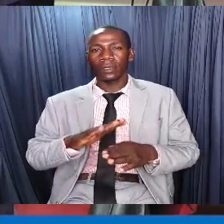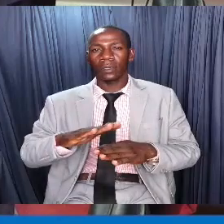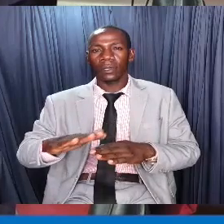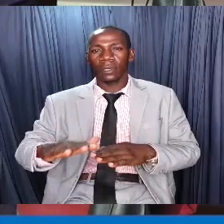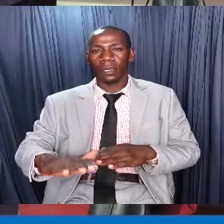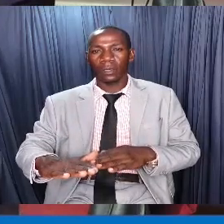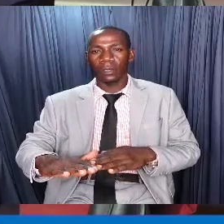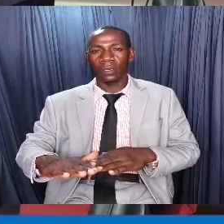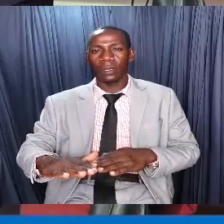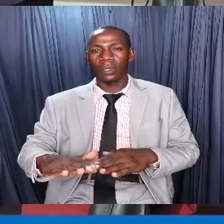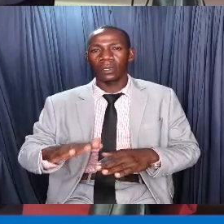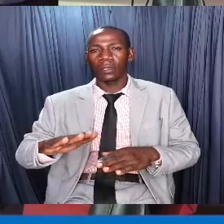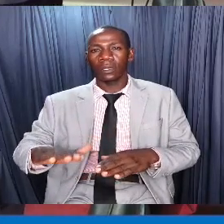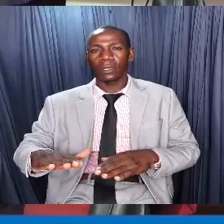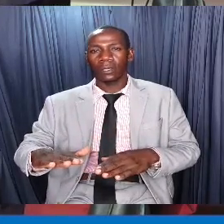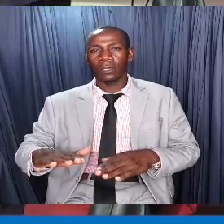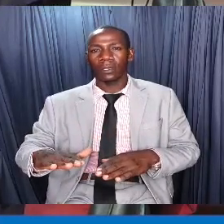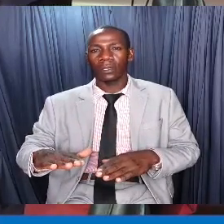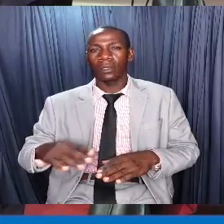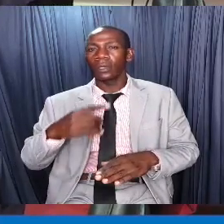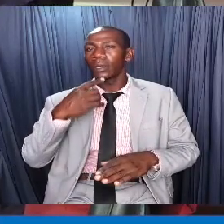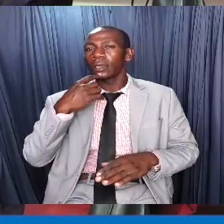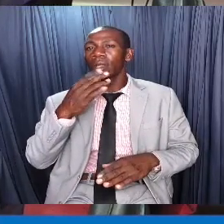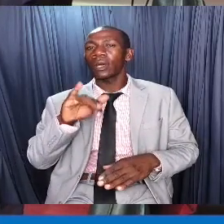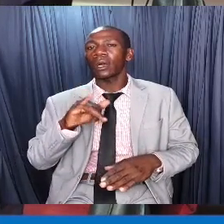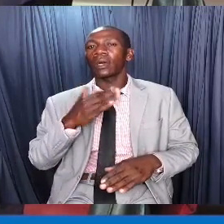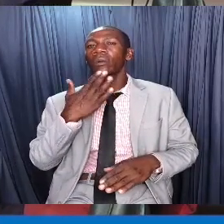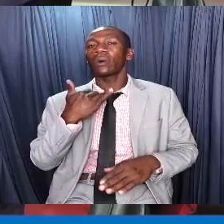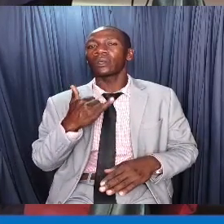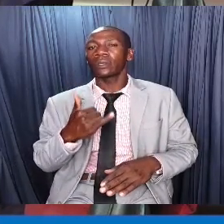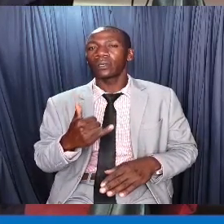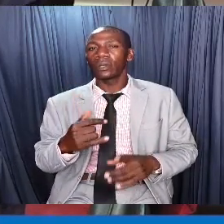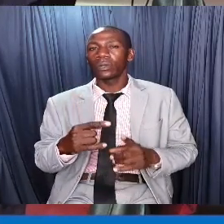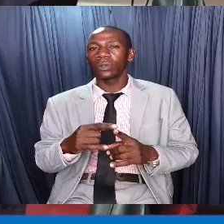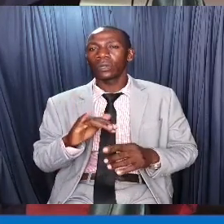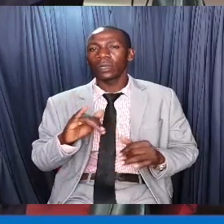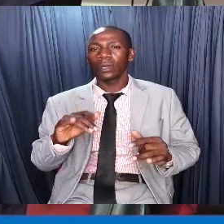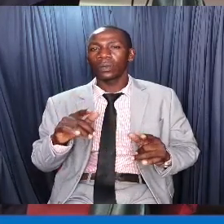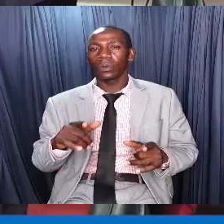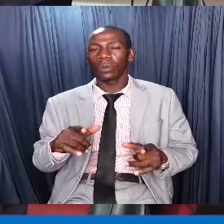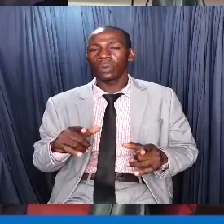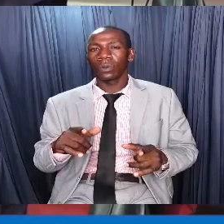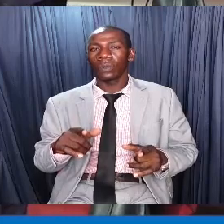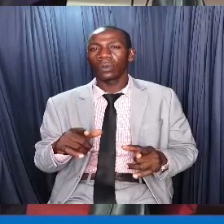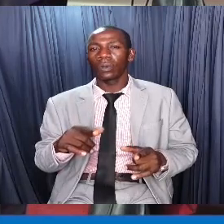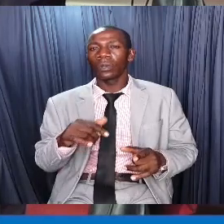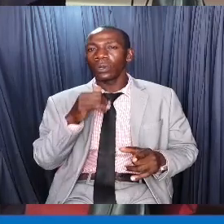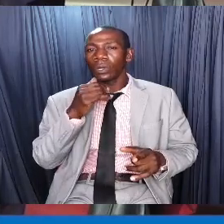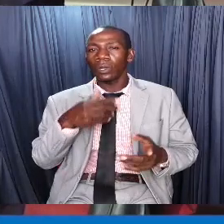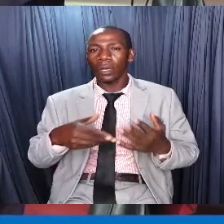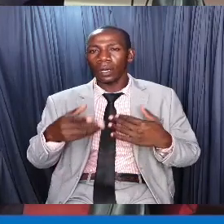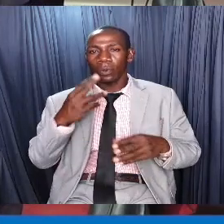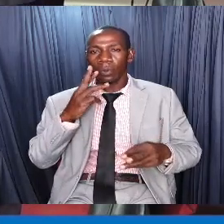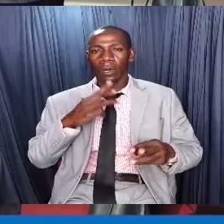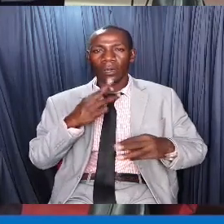Jesus straightened his hand. Akamgusa. And touched him. Akamwambia nataka. And told him, I will. Takasika. Be thou clean. Maana hakuja hapa ulimwenguni. Because he